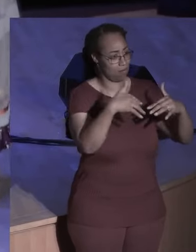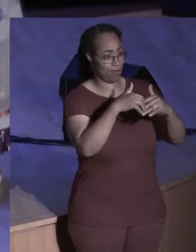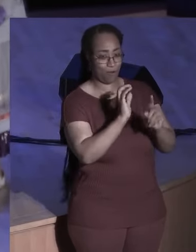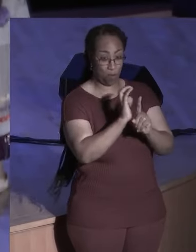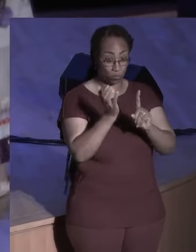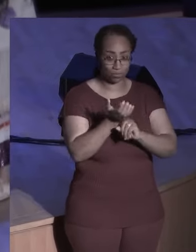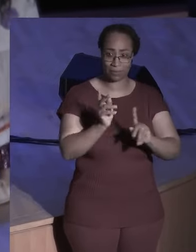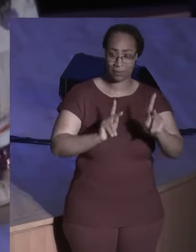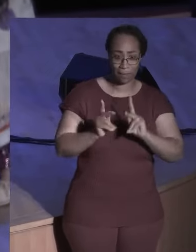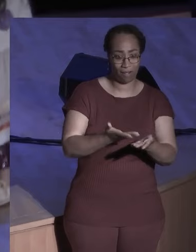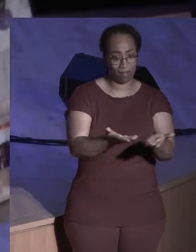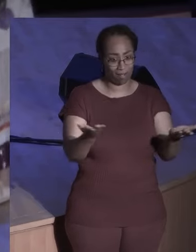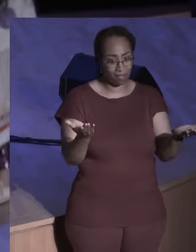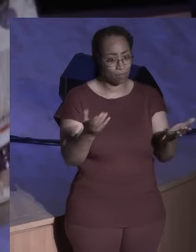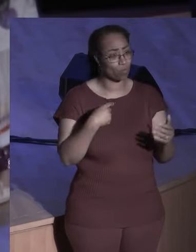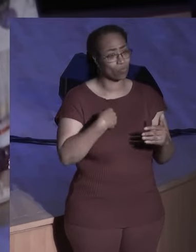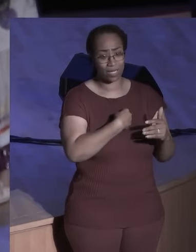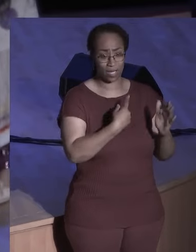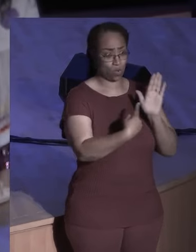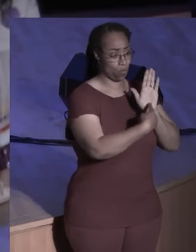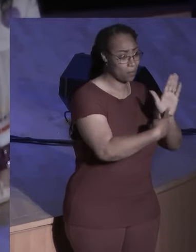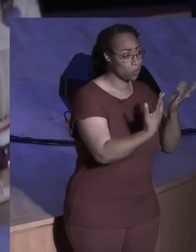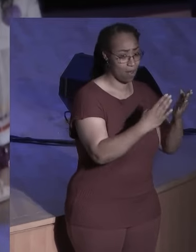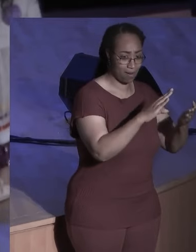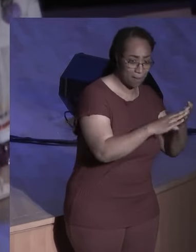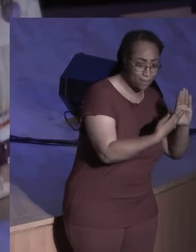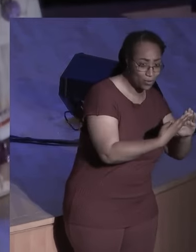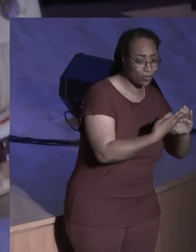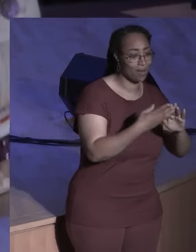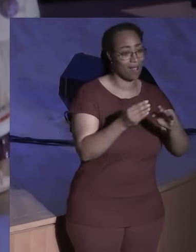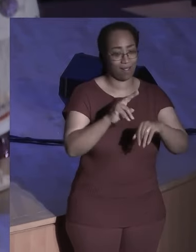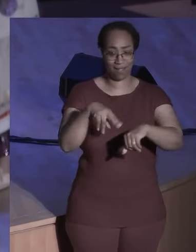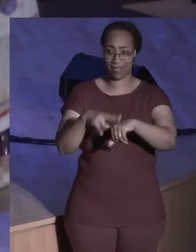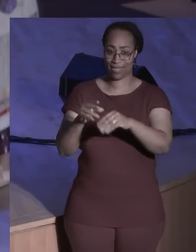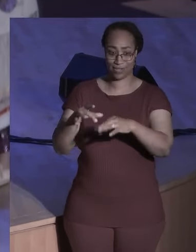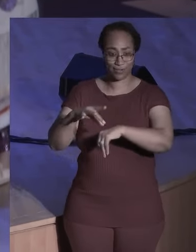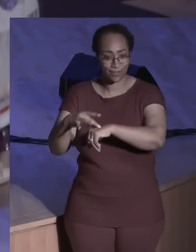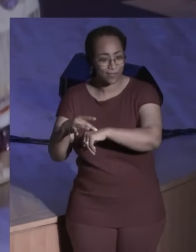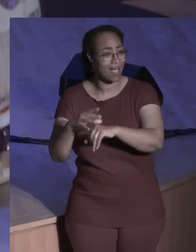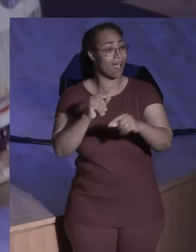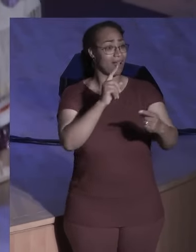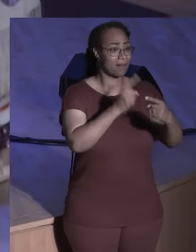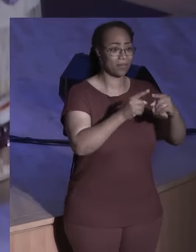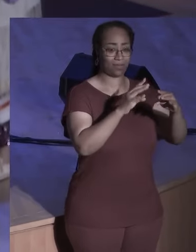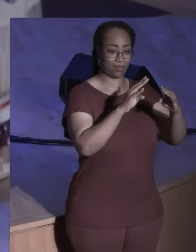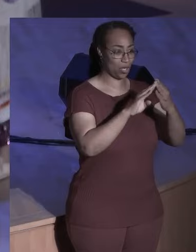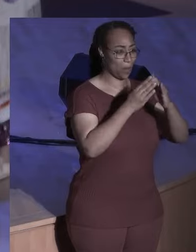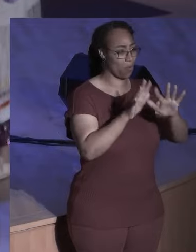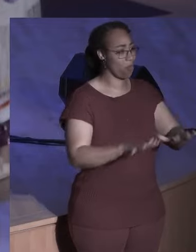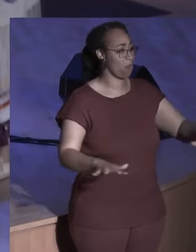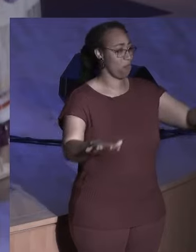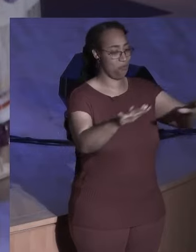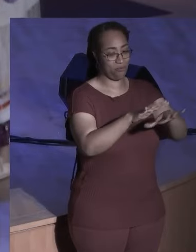we represent tribes, nations, and communities from throughout the Western Hemisphere. In our own country, the